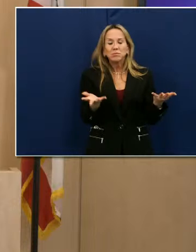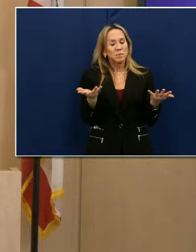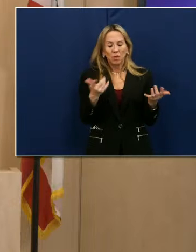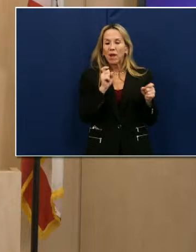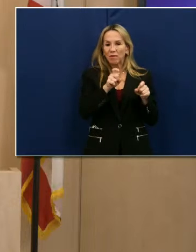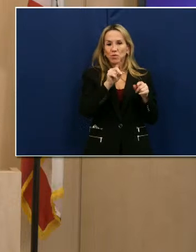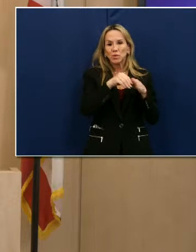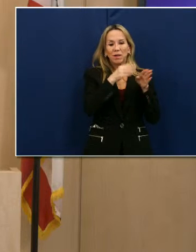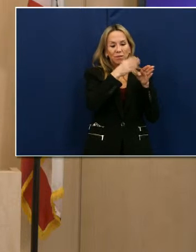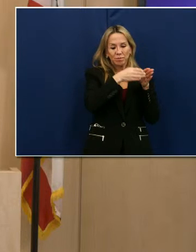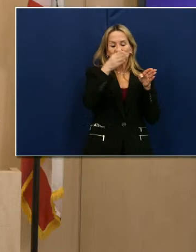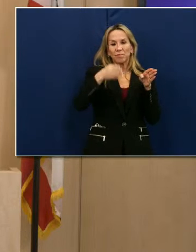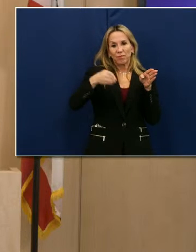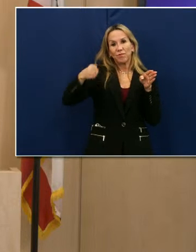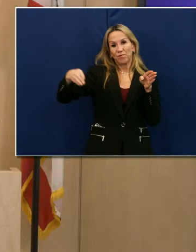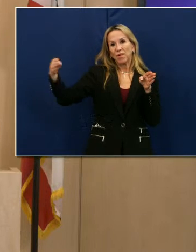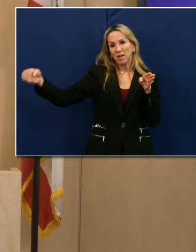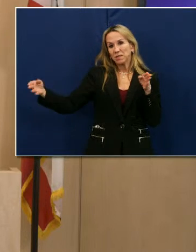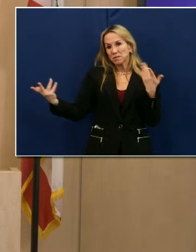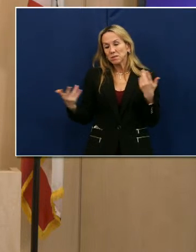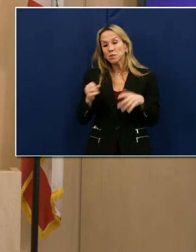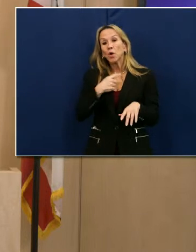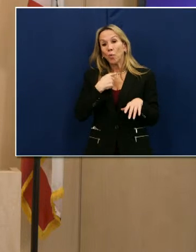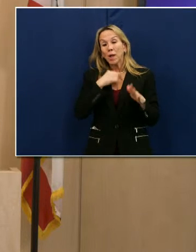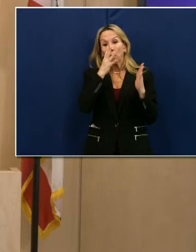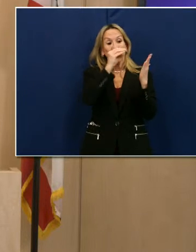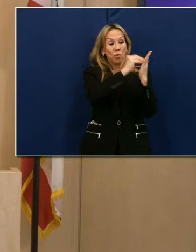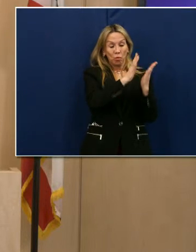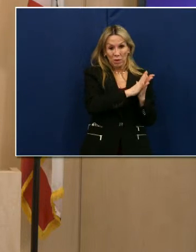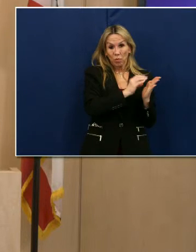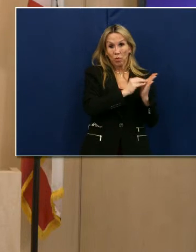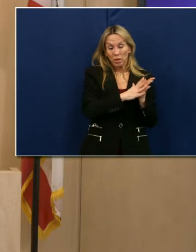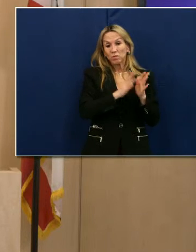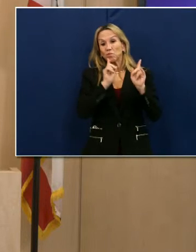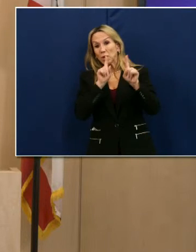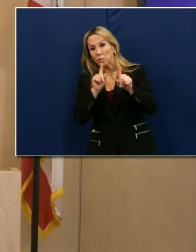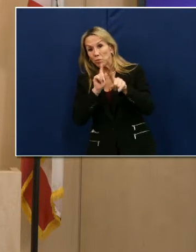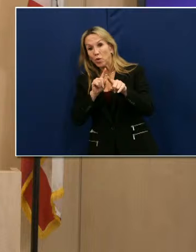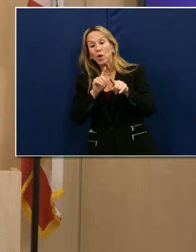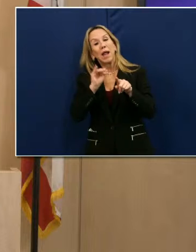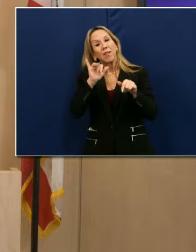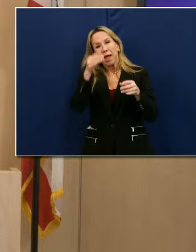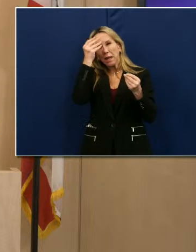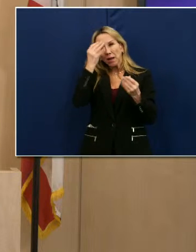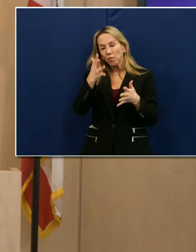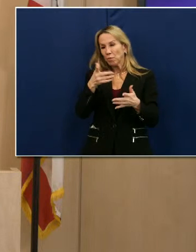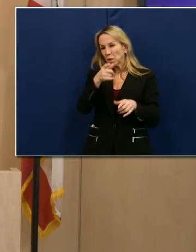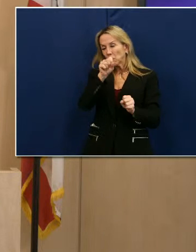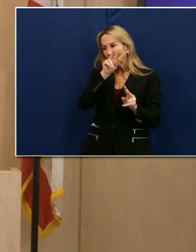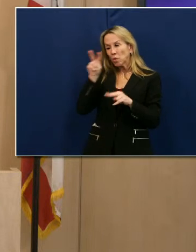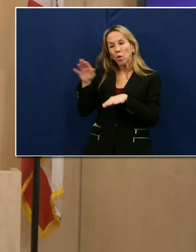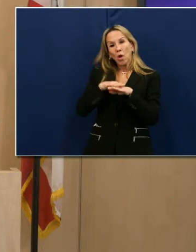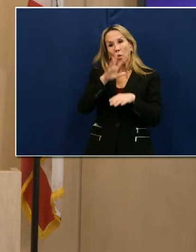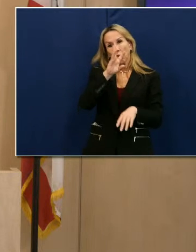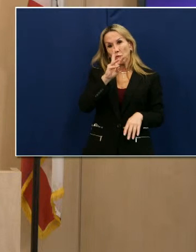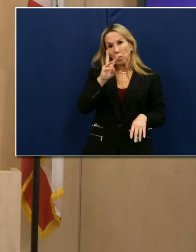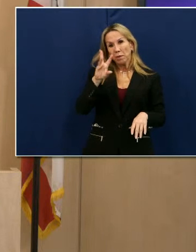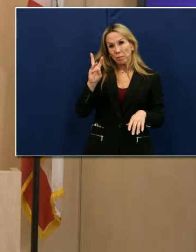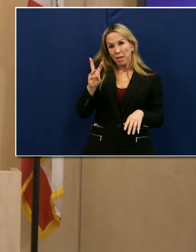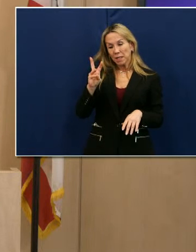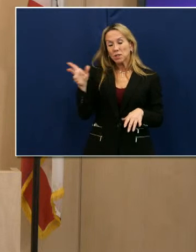rolling out a process where we will be reporting and having that information on our webpage that shows